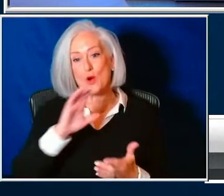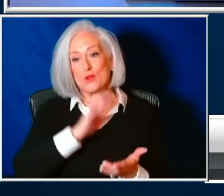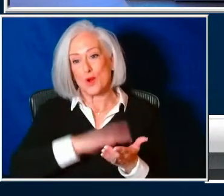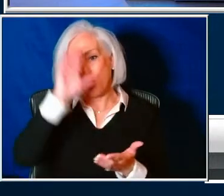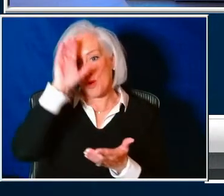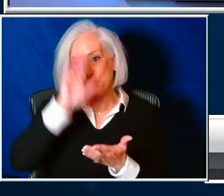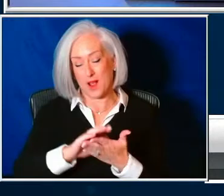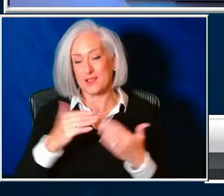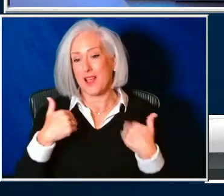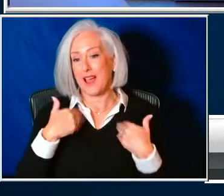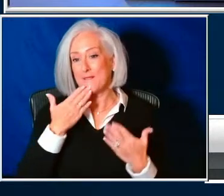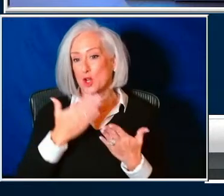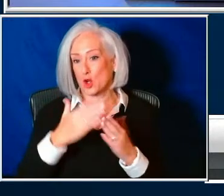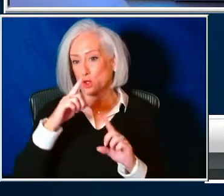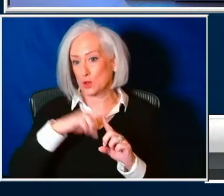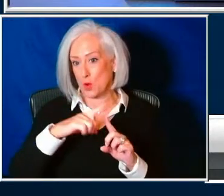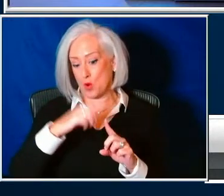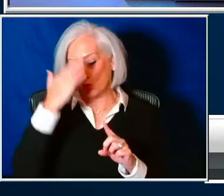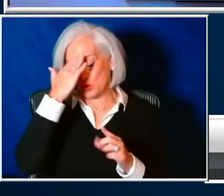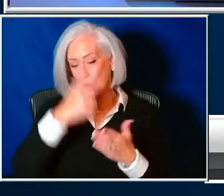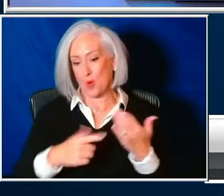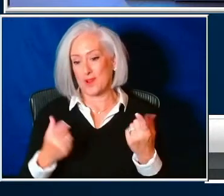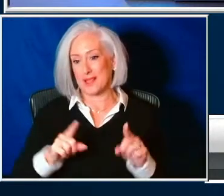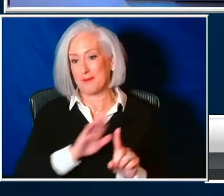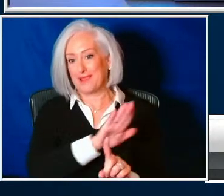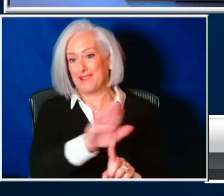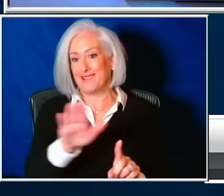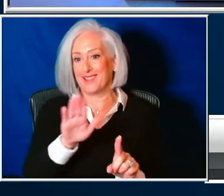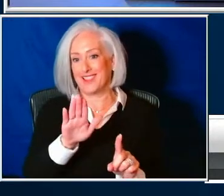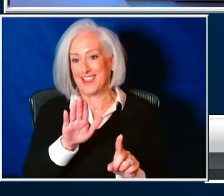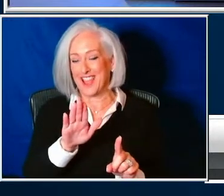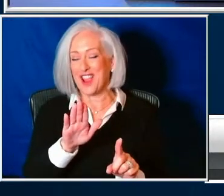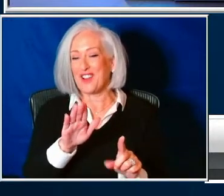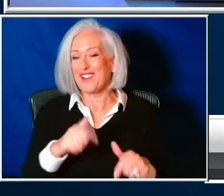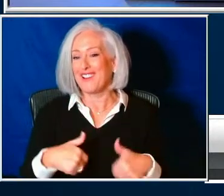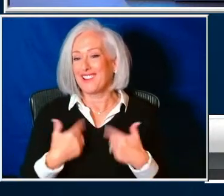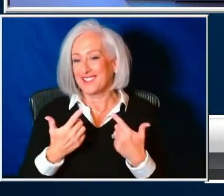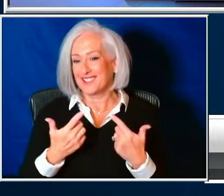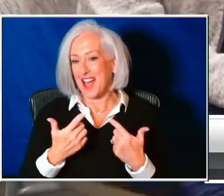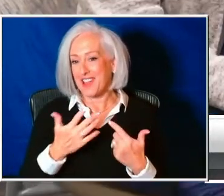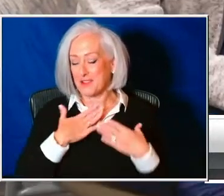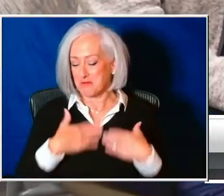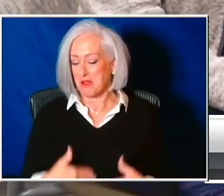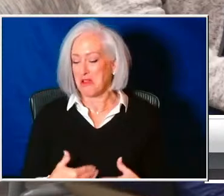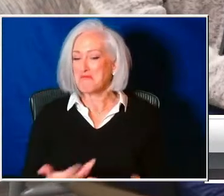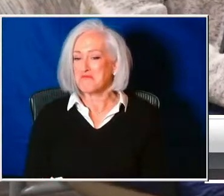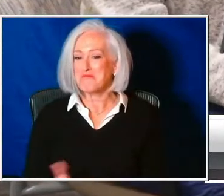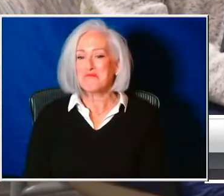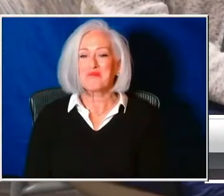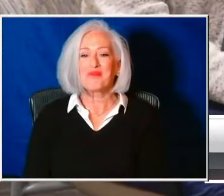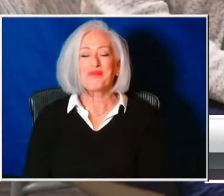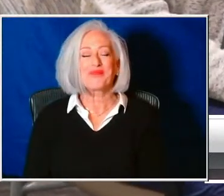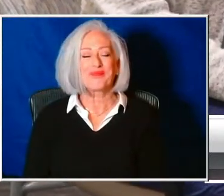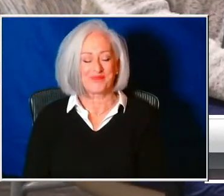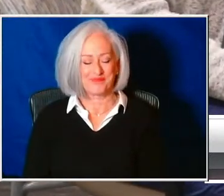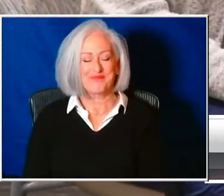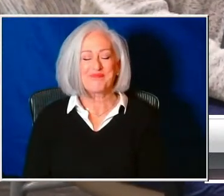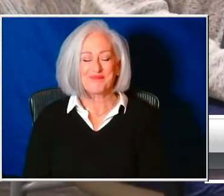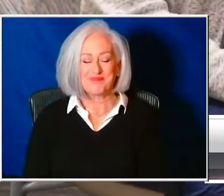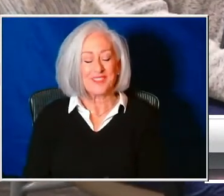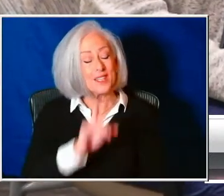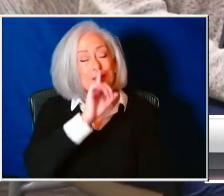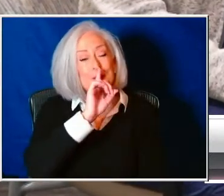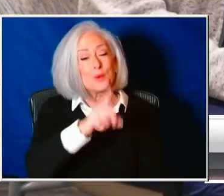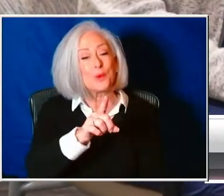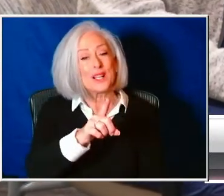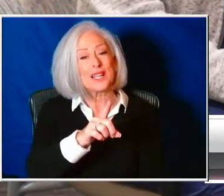score too, to know what's going on in your loved ones' bodies as well. It does, and it's